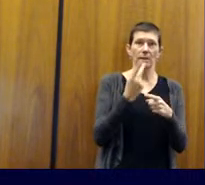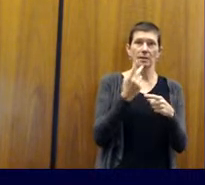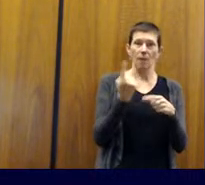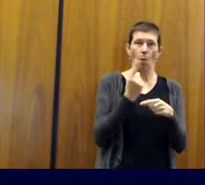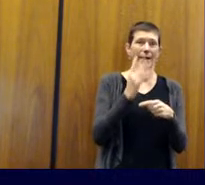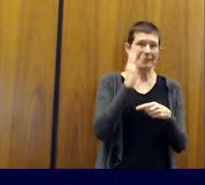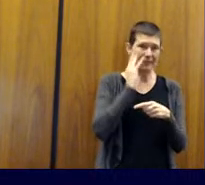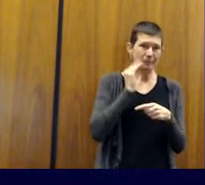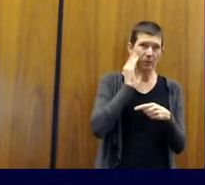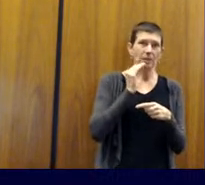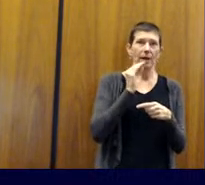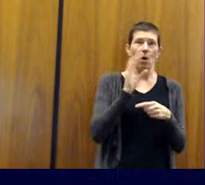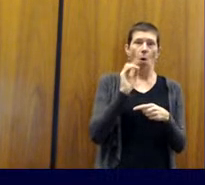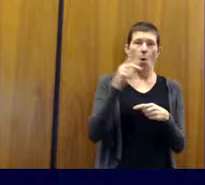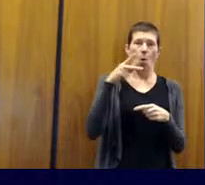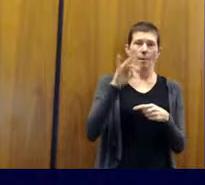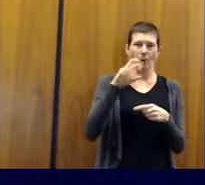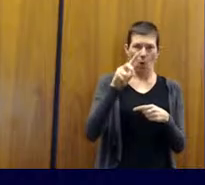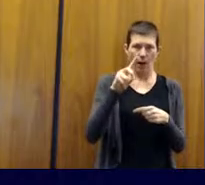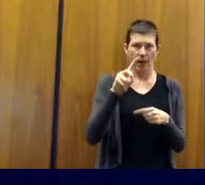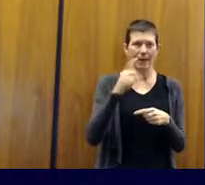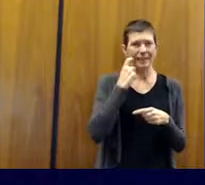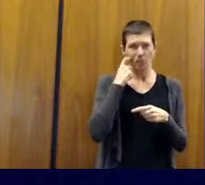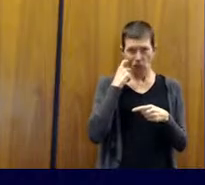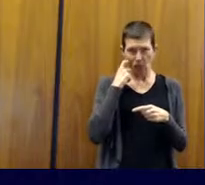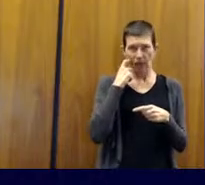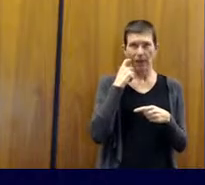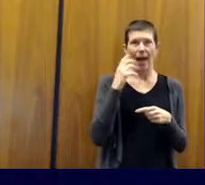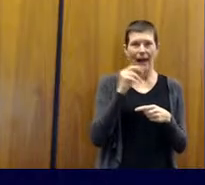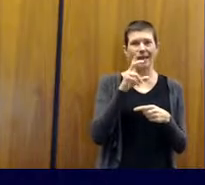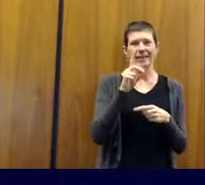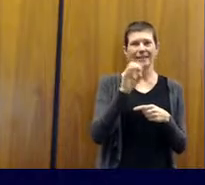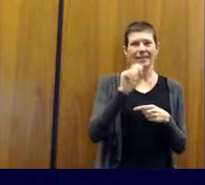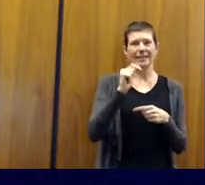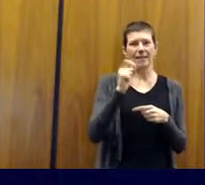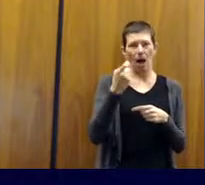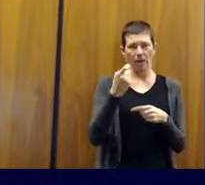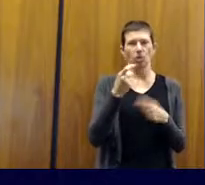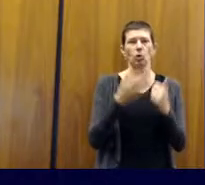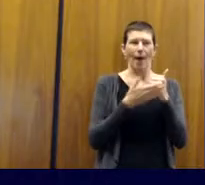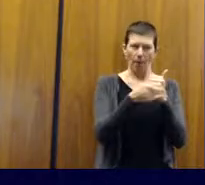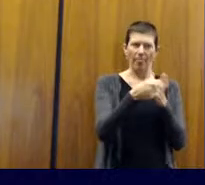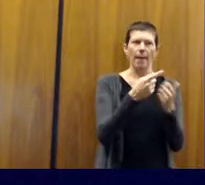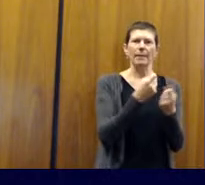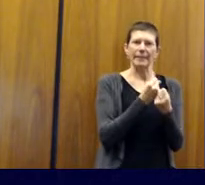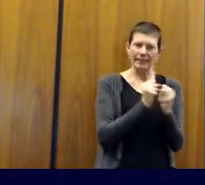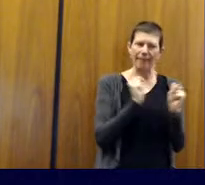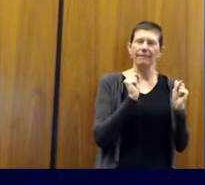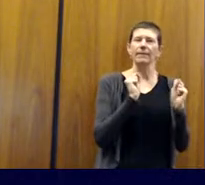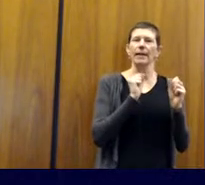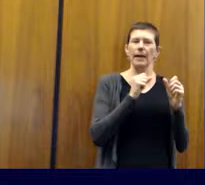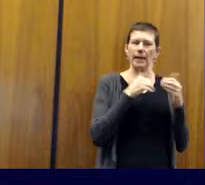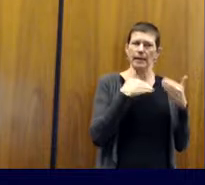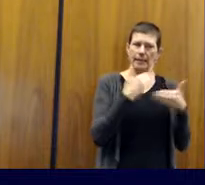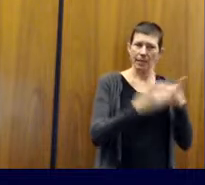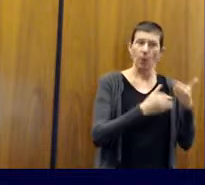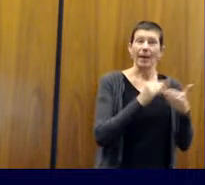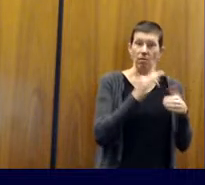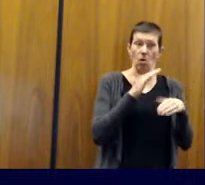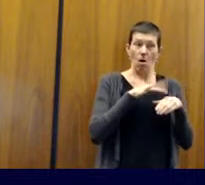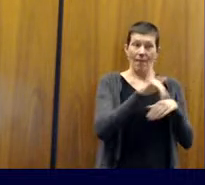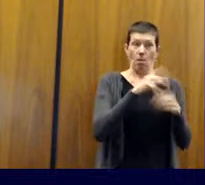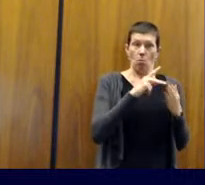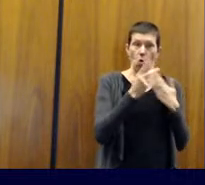through a opioid addiction and detox to help them safely continue, if they're on that